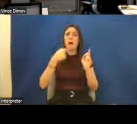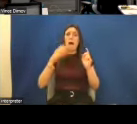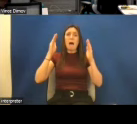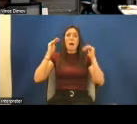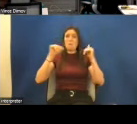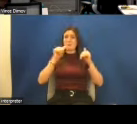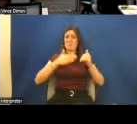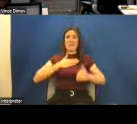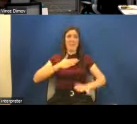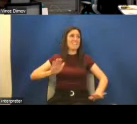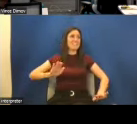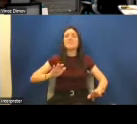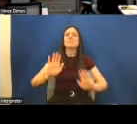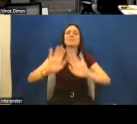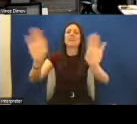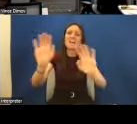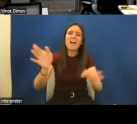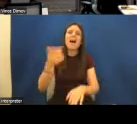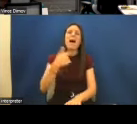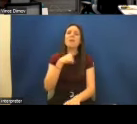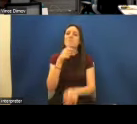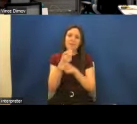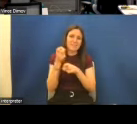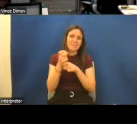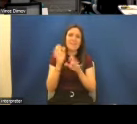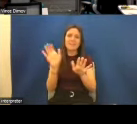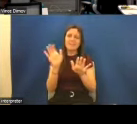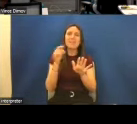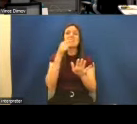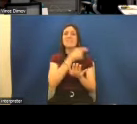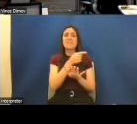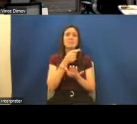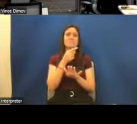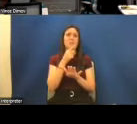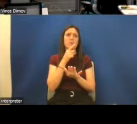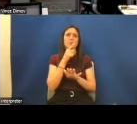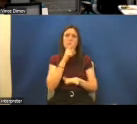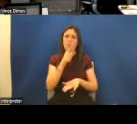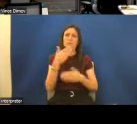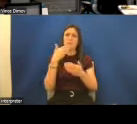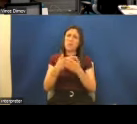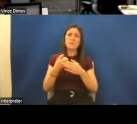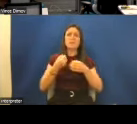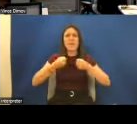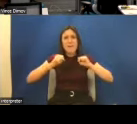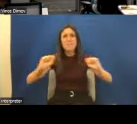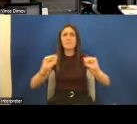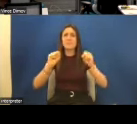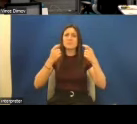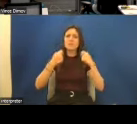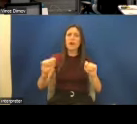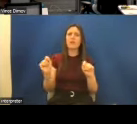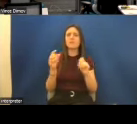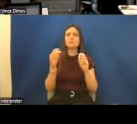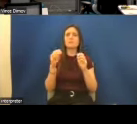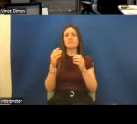I'm telling you, you guys really, I'm not kidding. This was like a really good effort, a really conscientious effort, and there was just